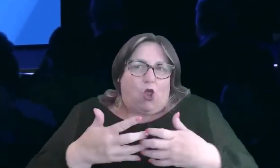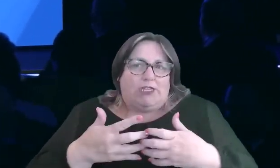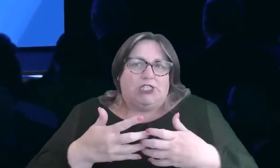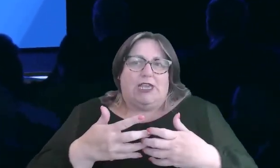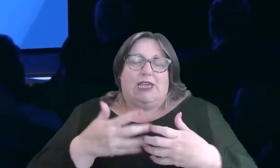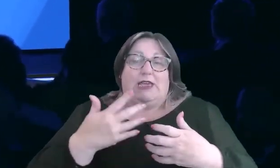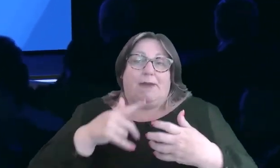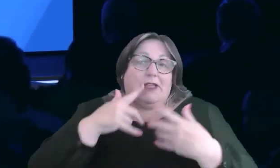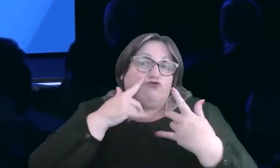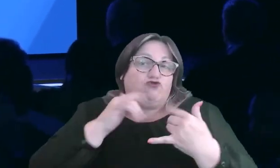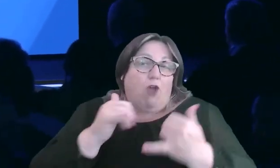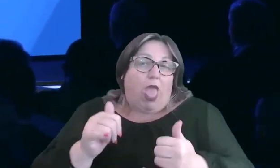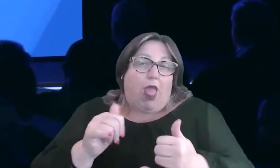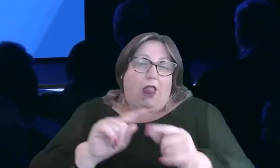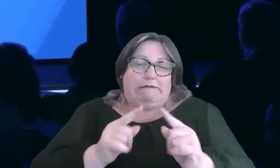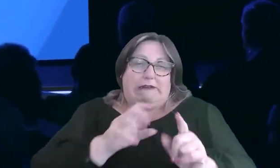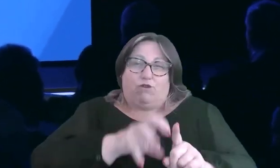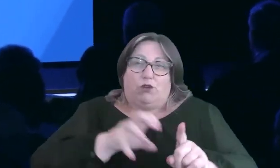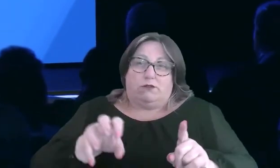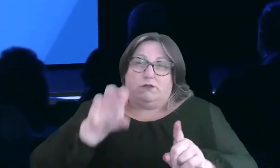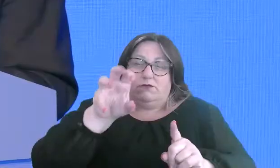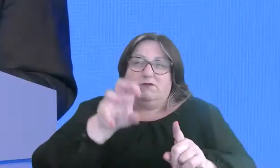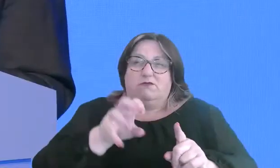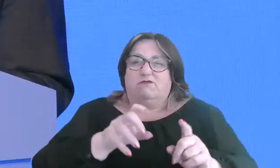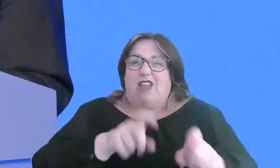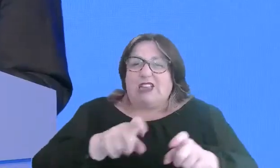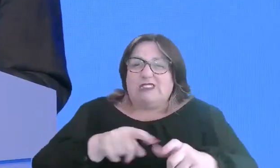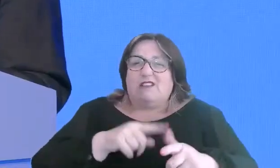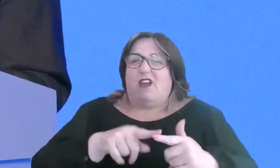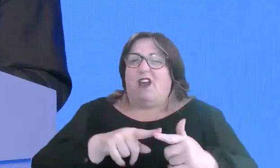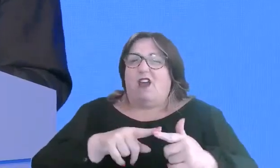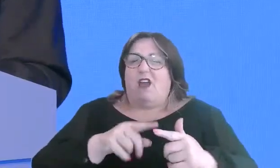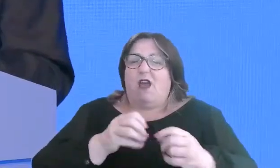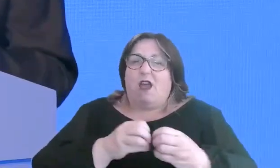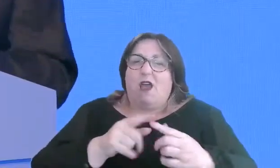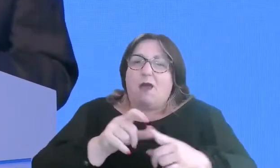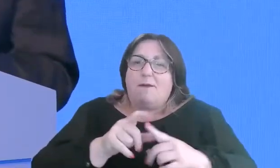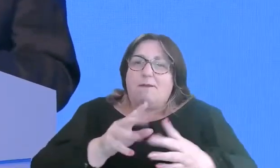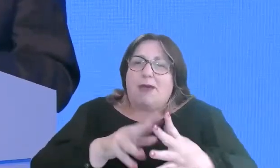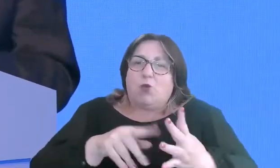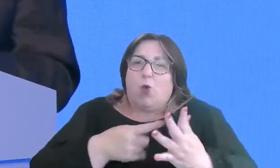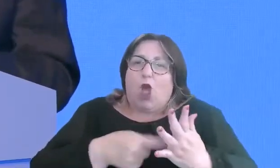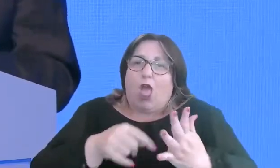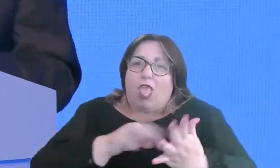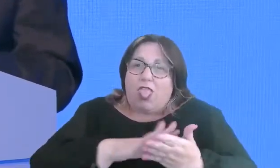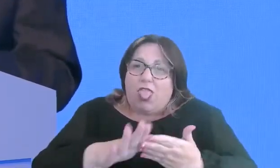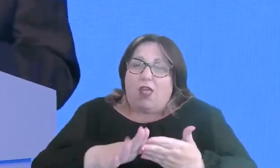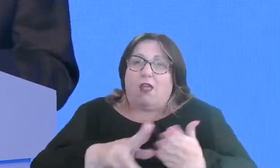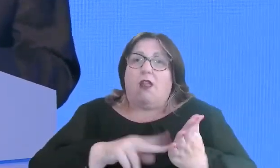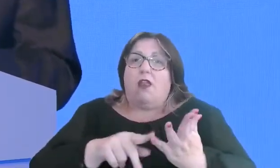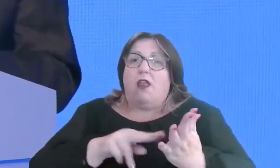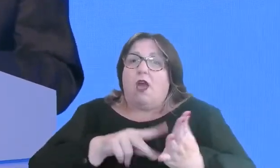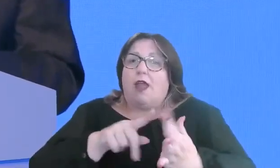Bedworth. And what it does is it takes old handwritten planning documents and puts them into digital form